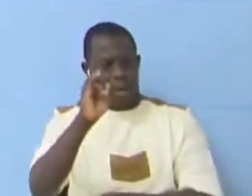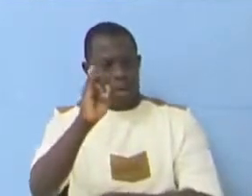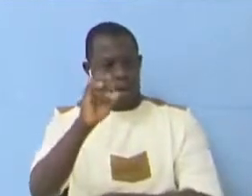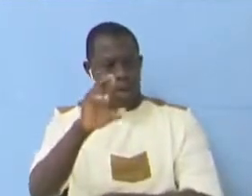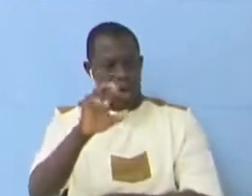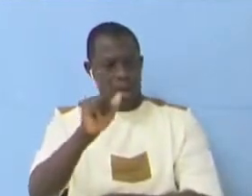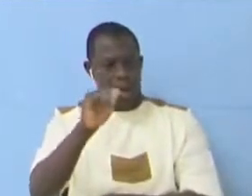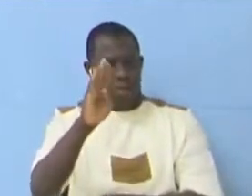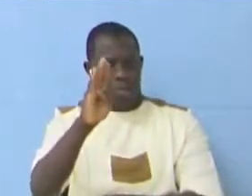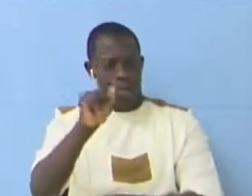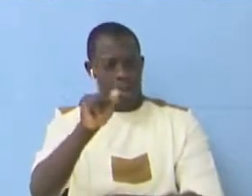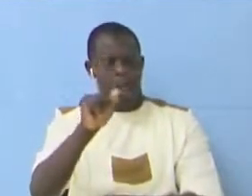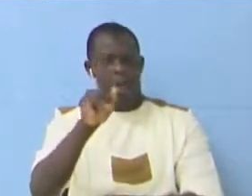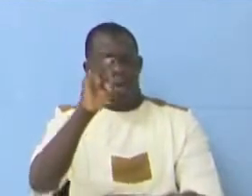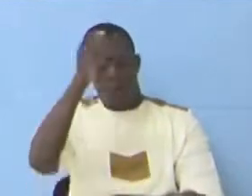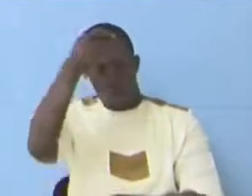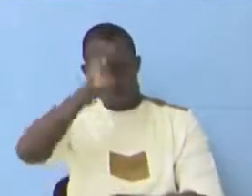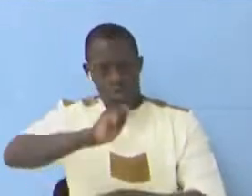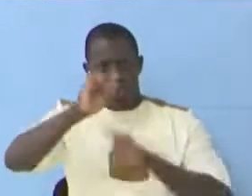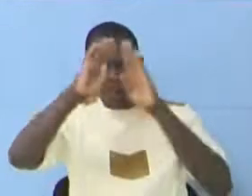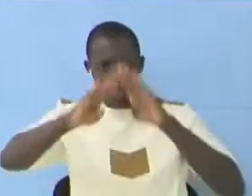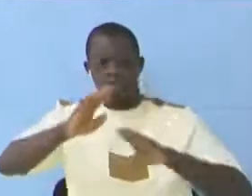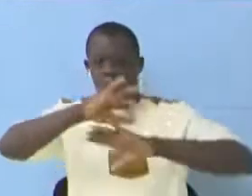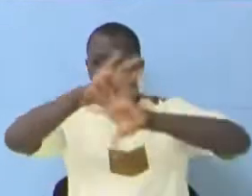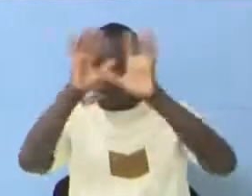station, all their names were written.